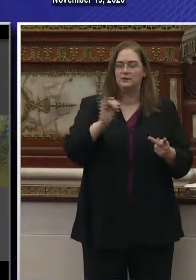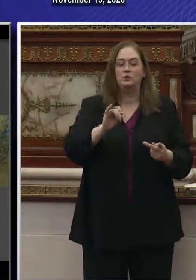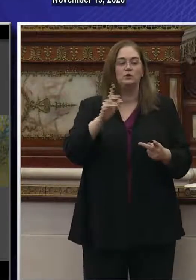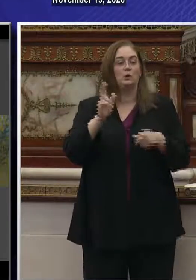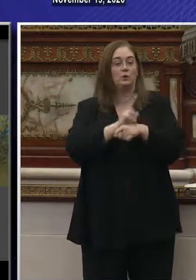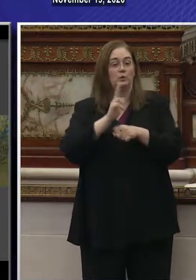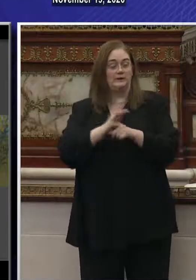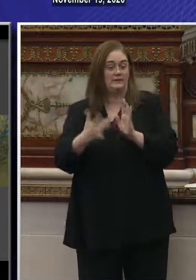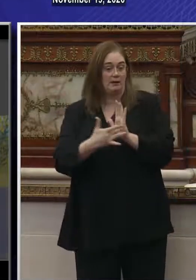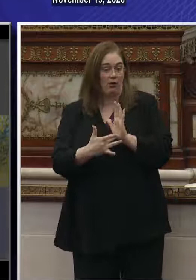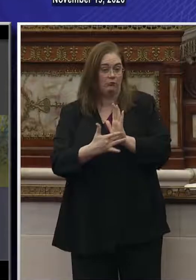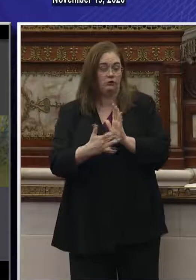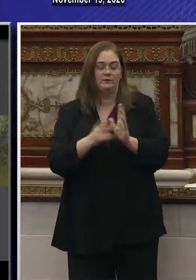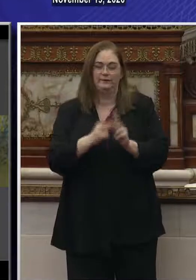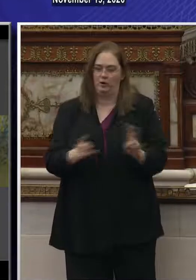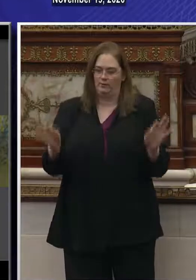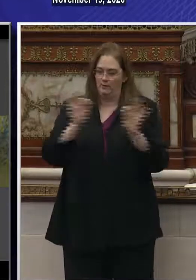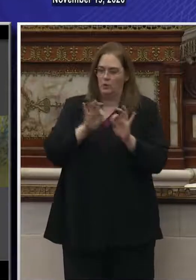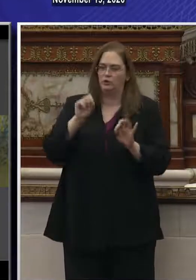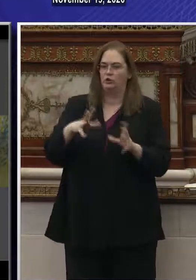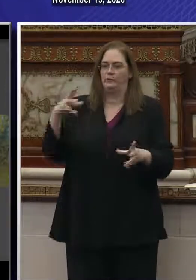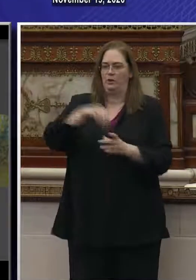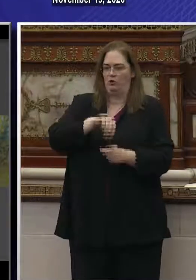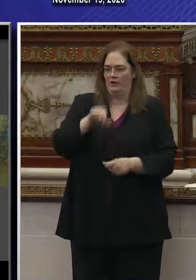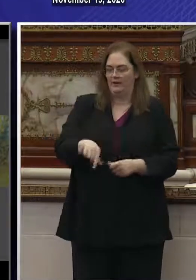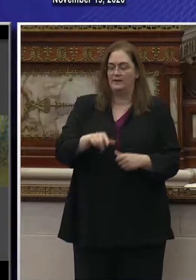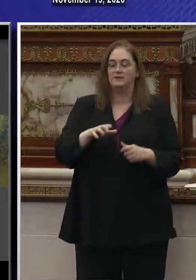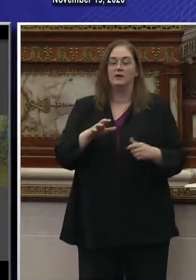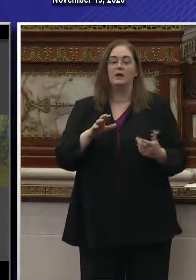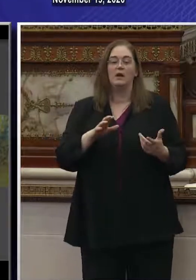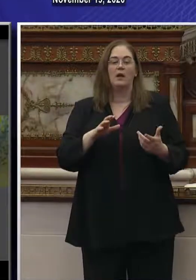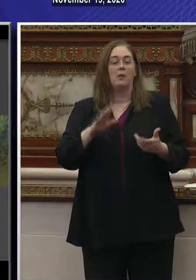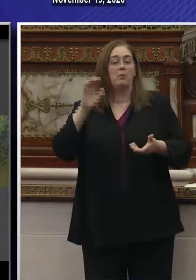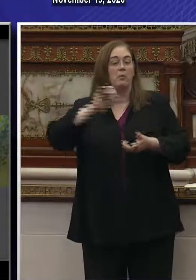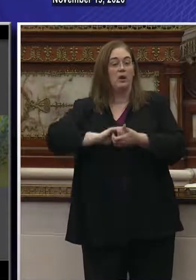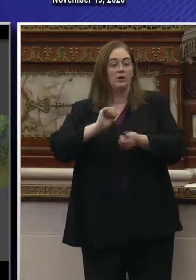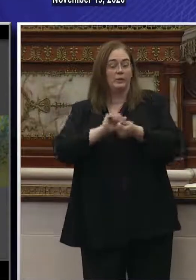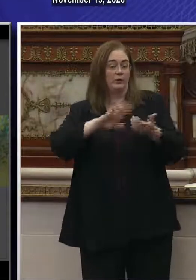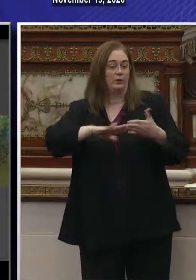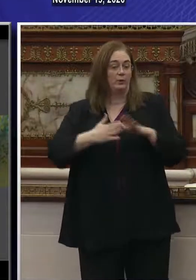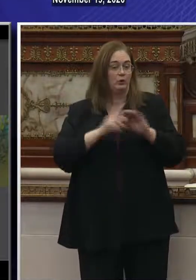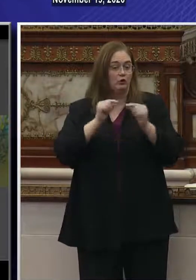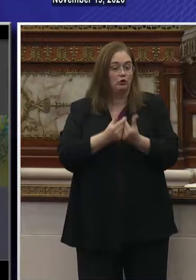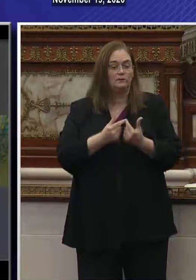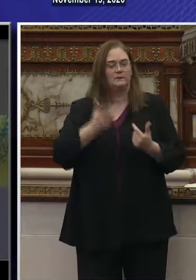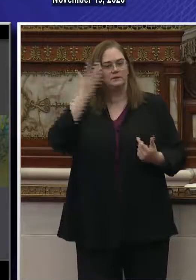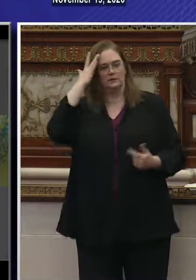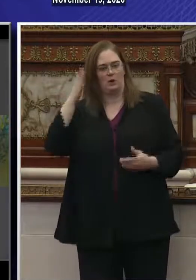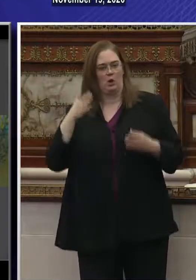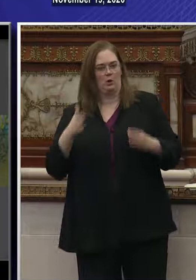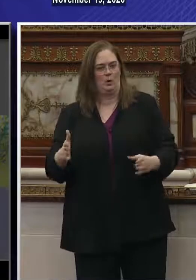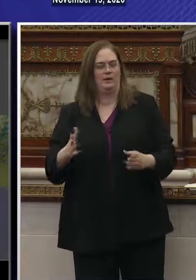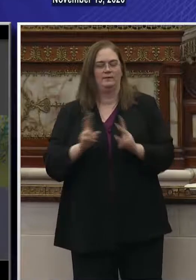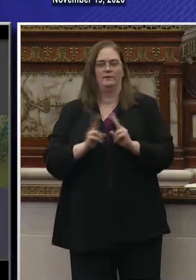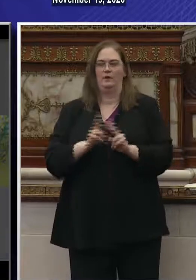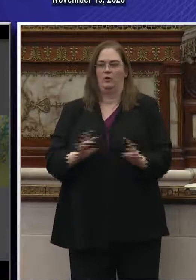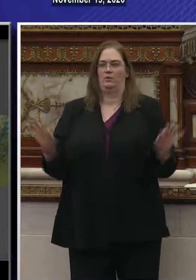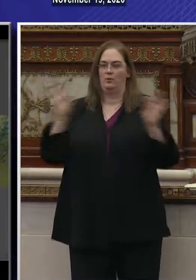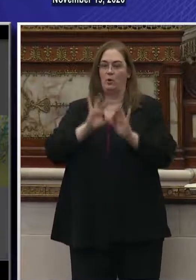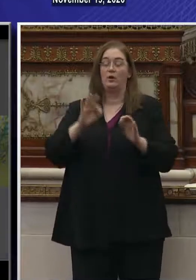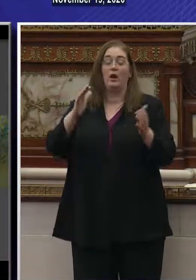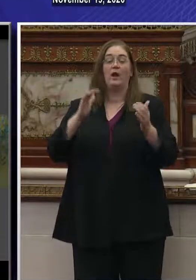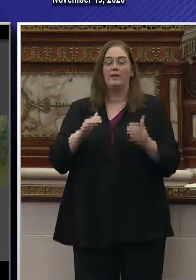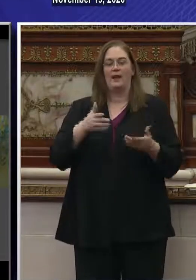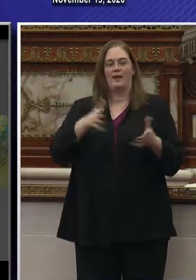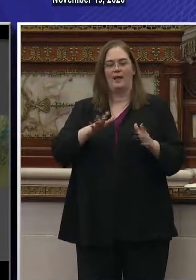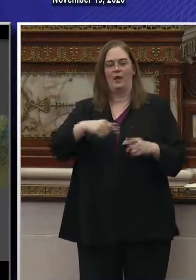using technology, very important and should be an ingredient of this. Partnering with community groups in a smart way is very important, and then